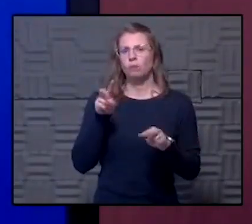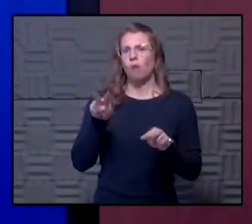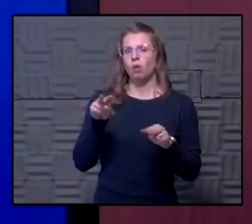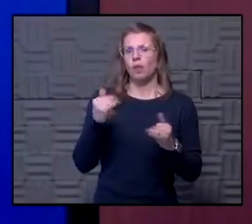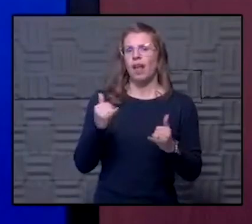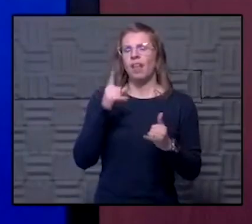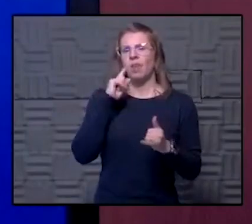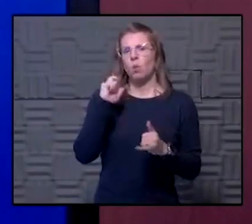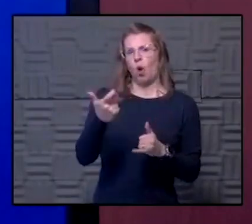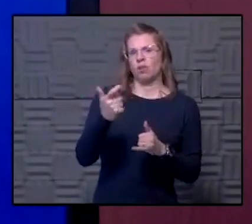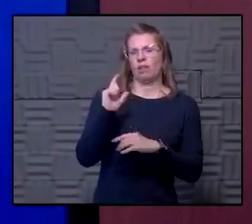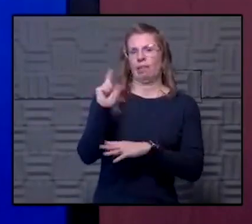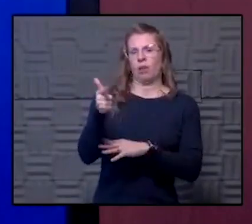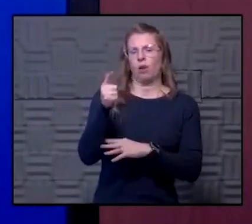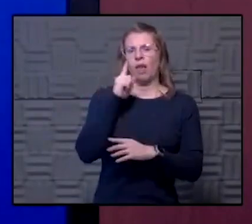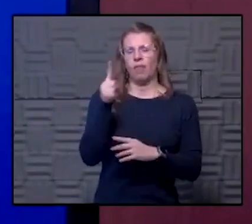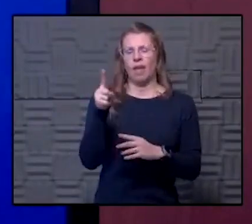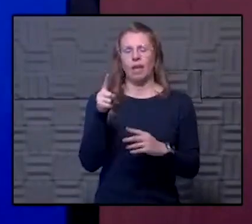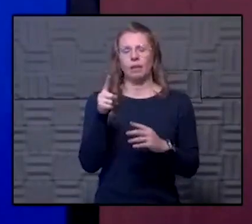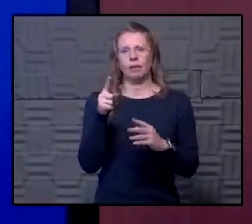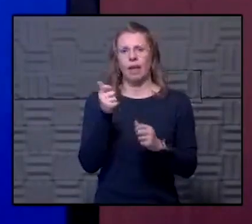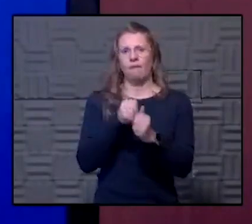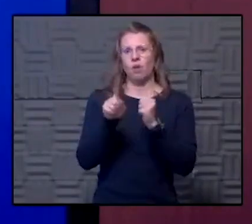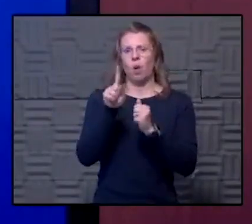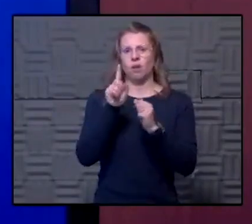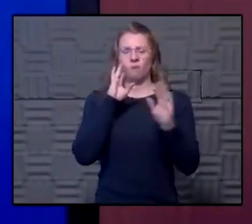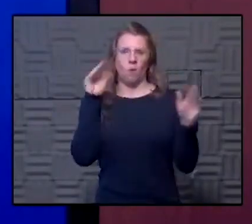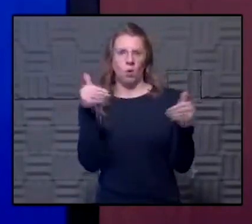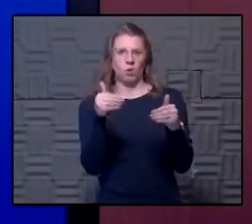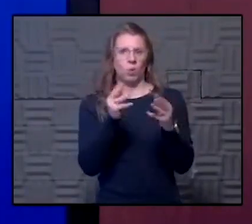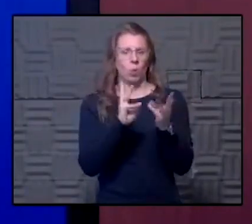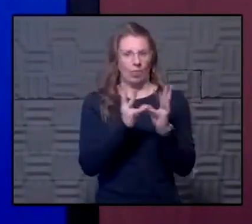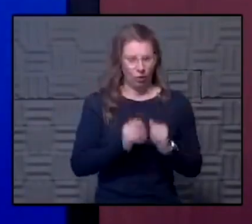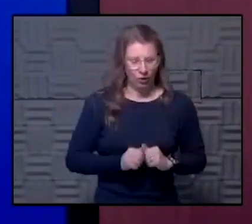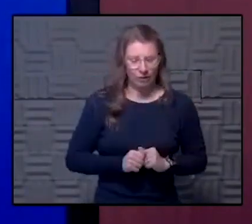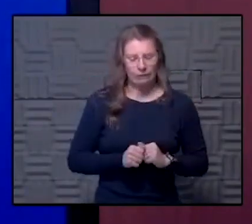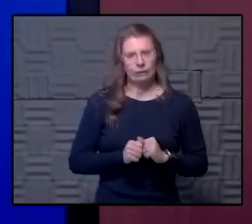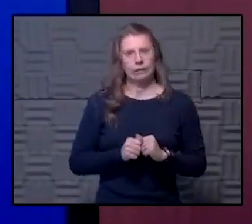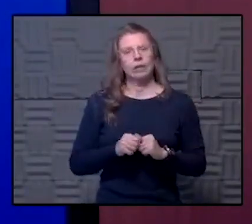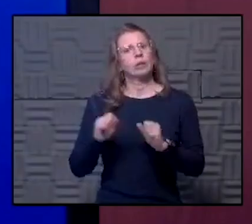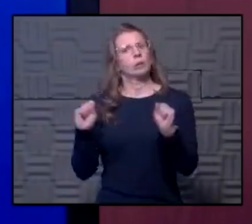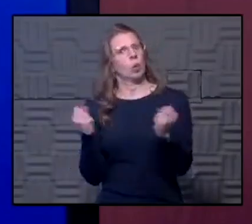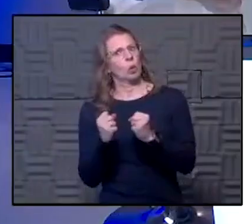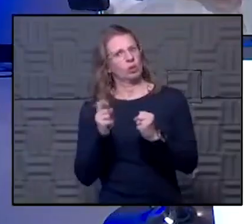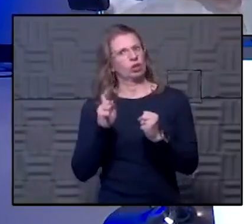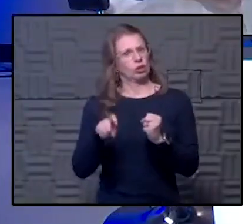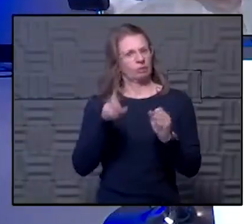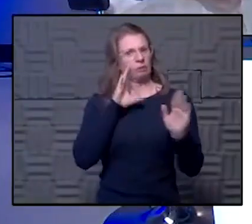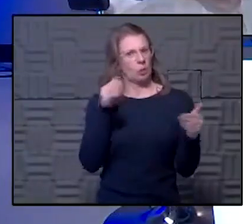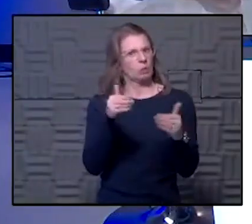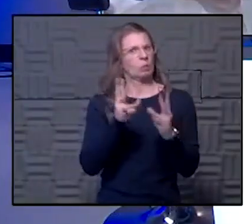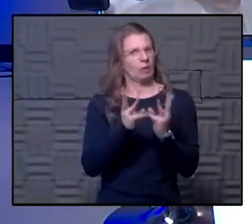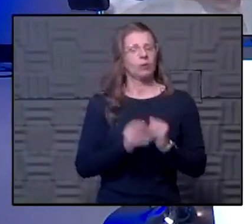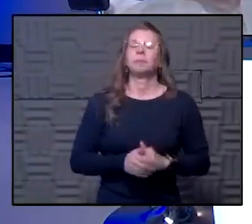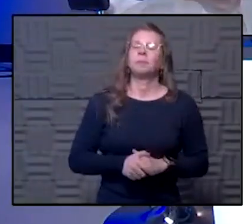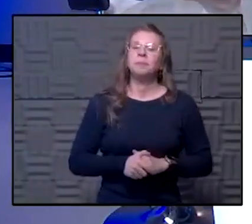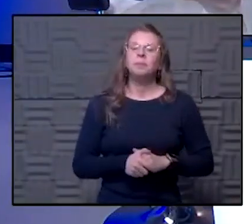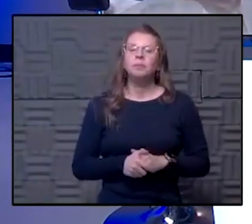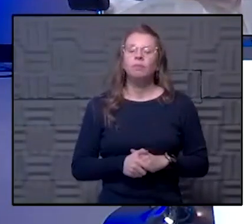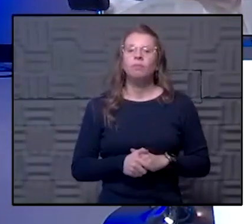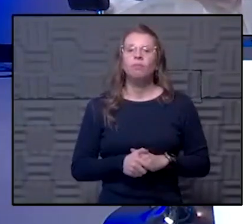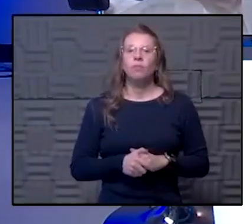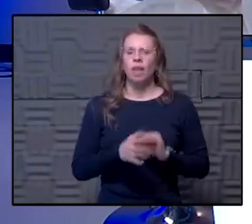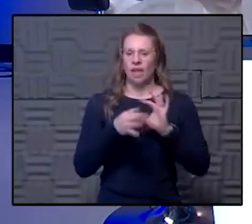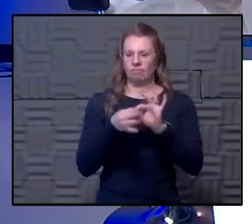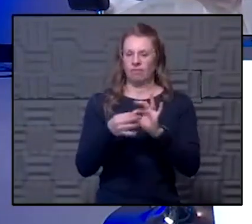watch later. I think everybody's in weather coverage right now, which they probably should be. It's cold out there. It is cold. Which kind of, I'm going to go